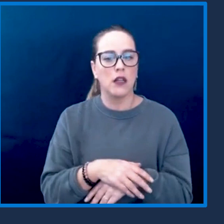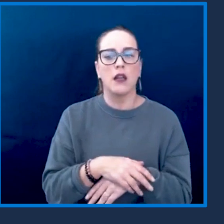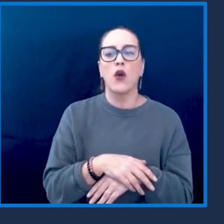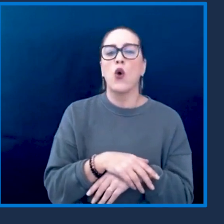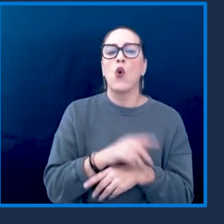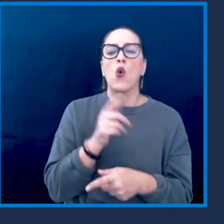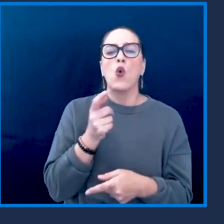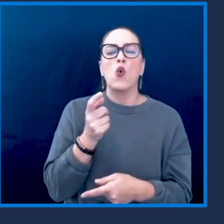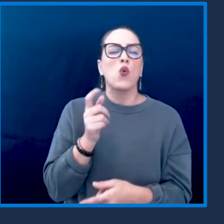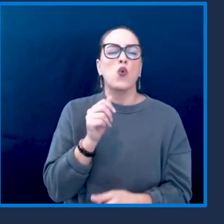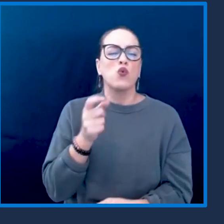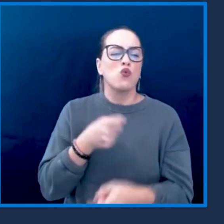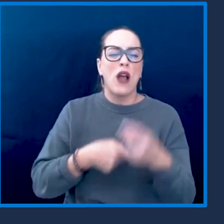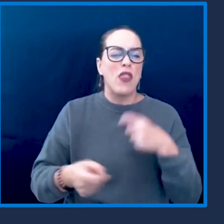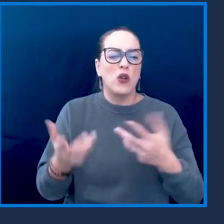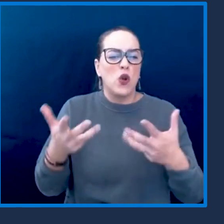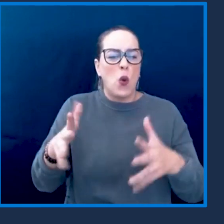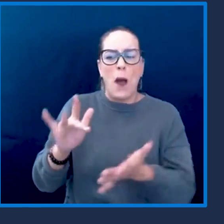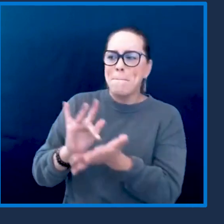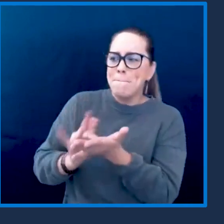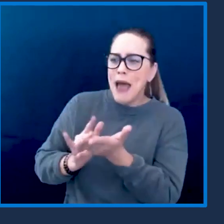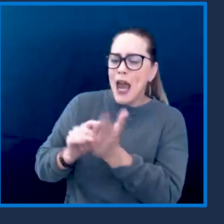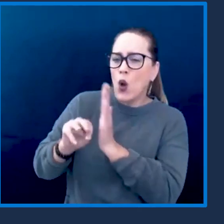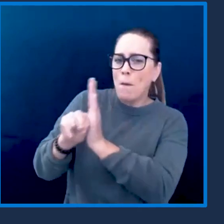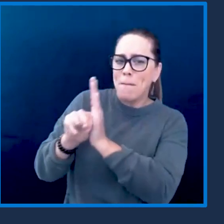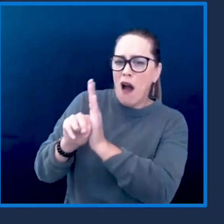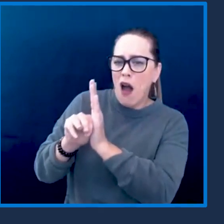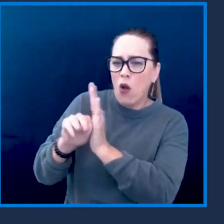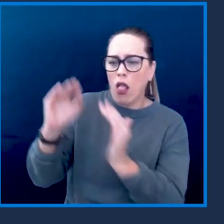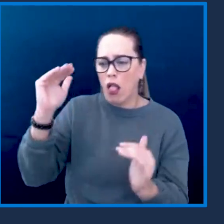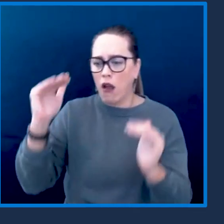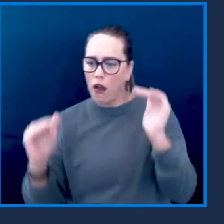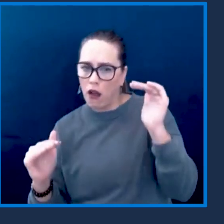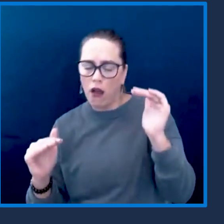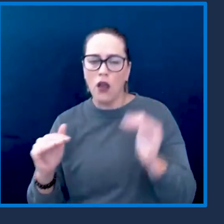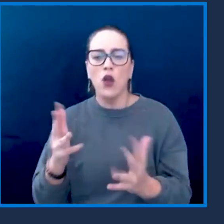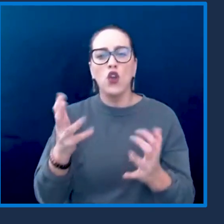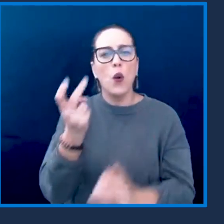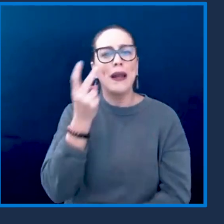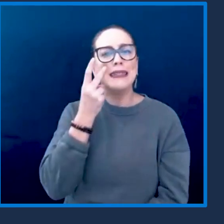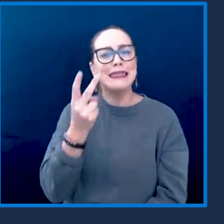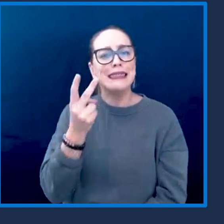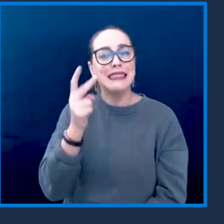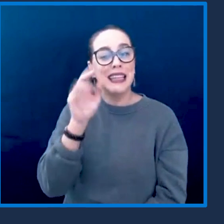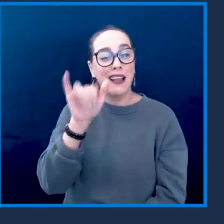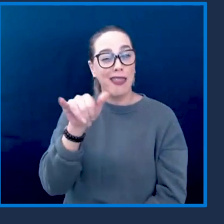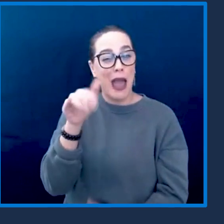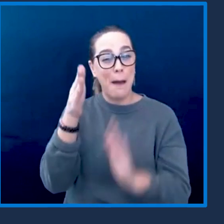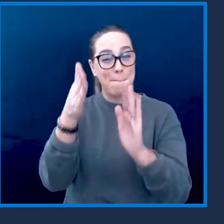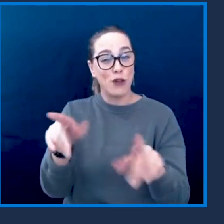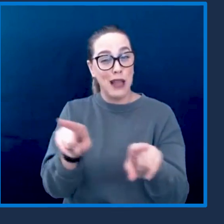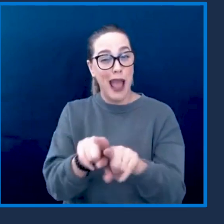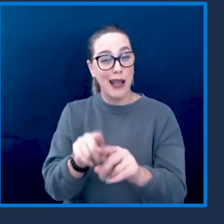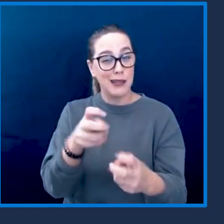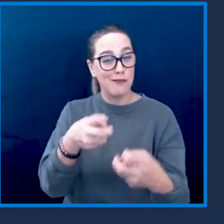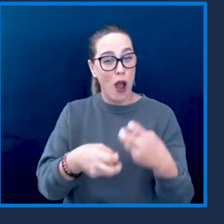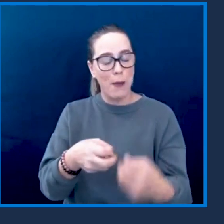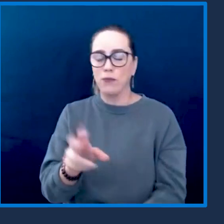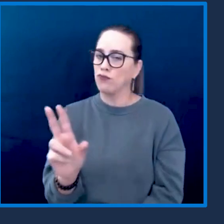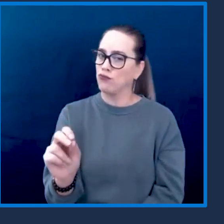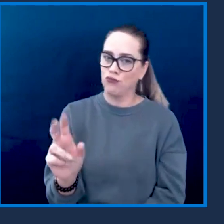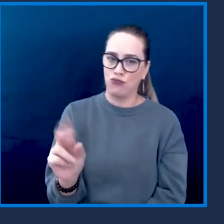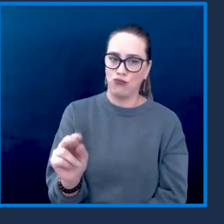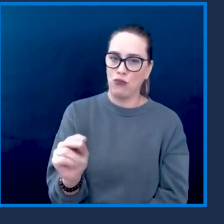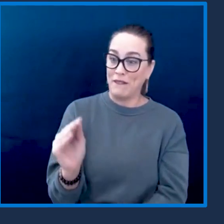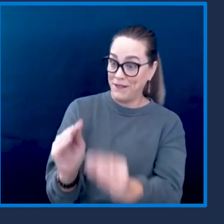a deficit or medical model or prescriptive model. So rather than seeing the person as the problem and trying to fix that person,